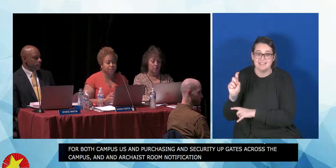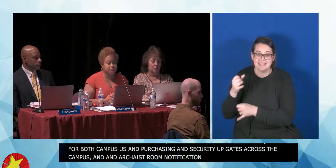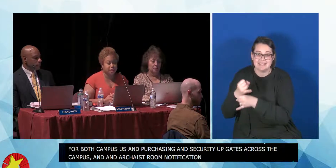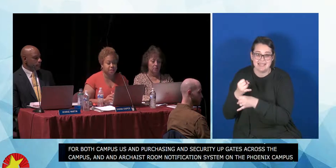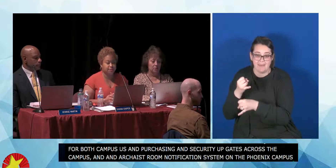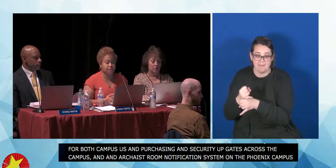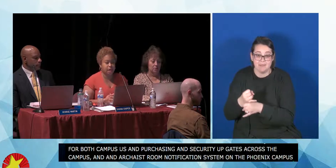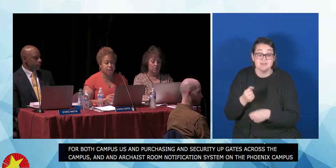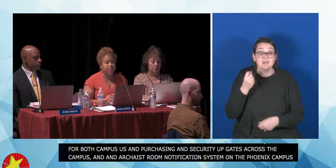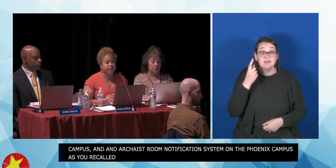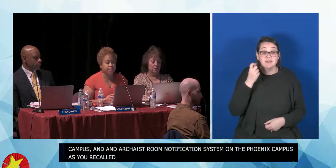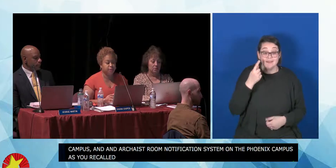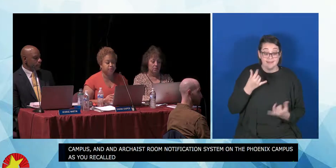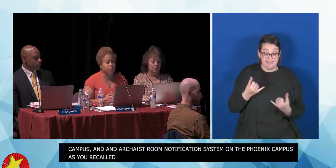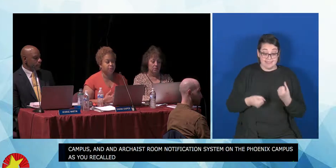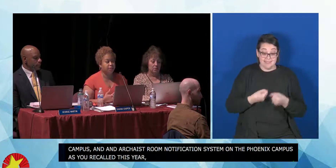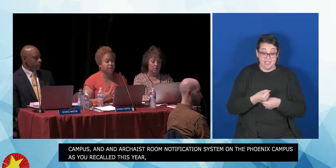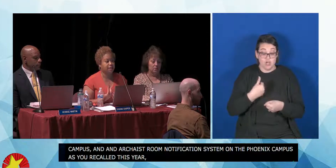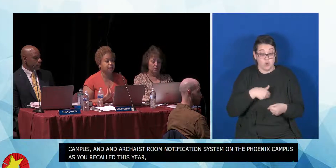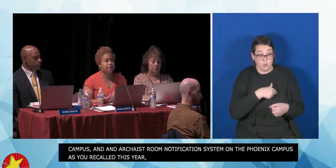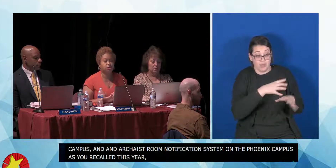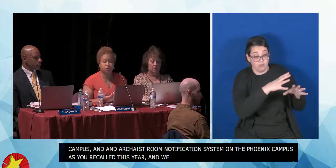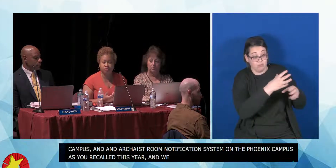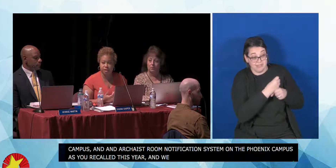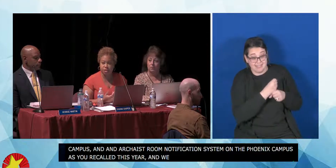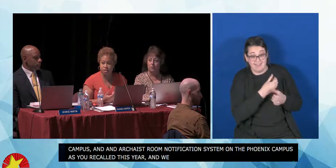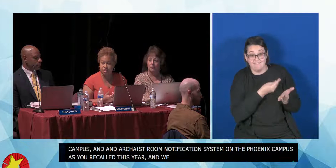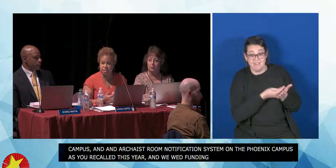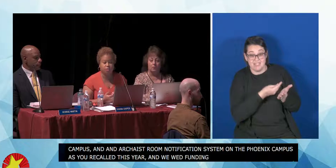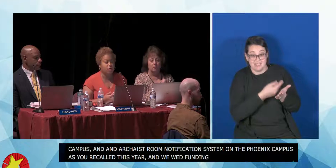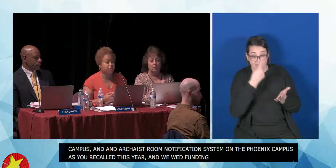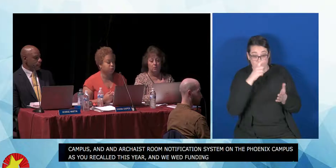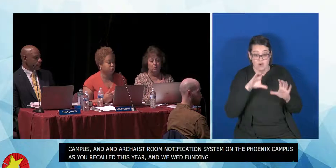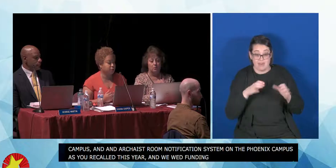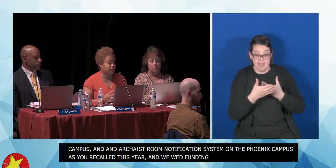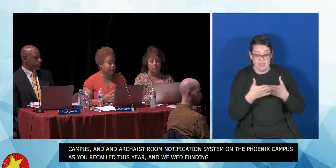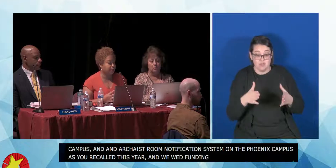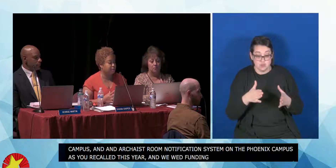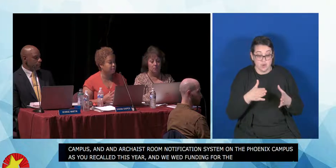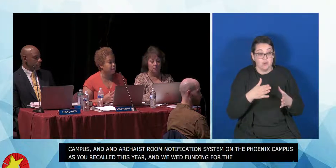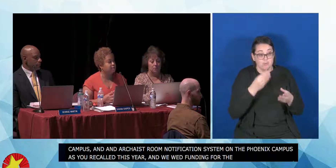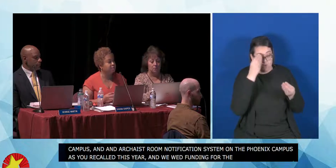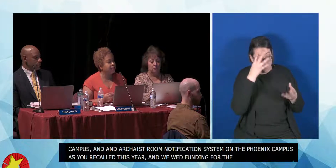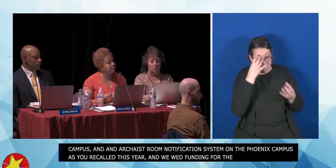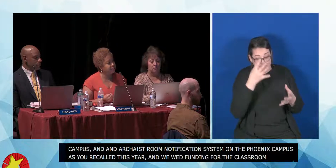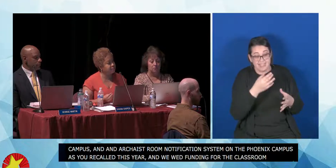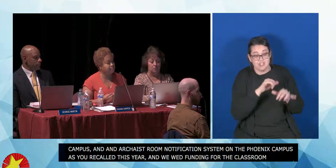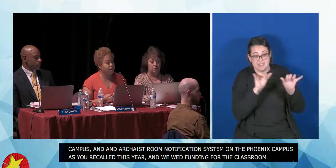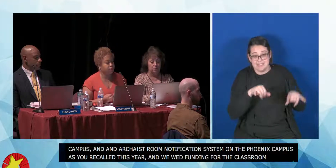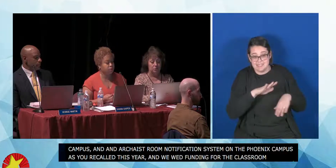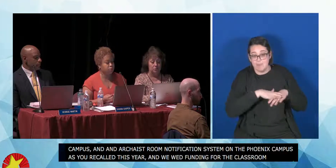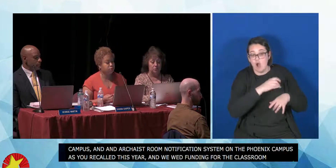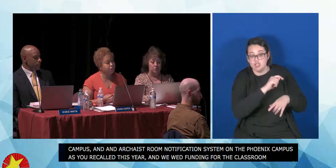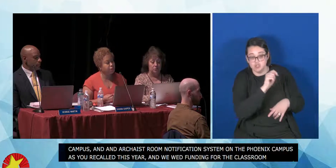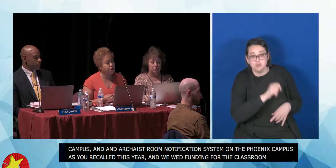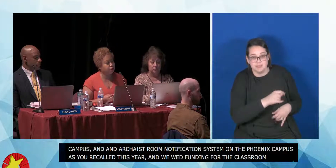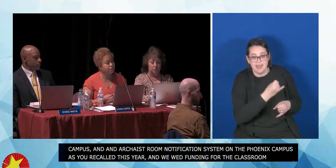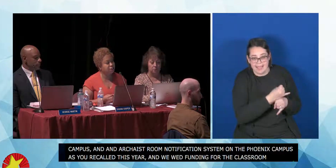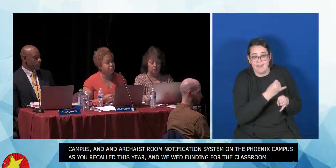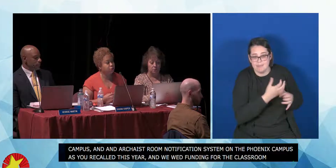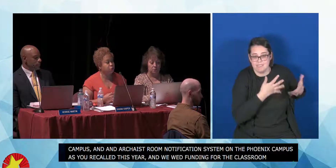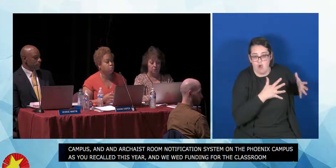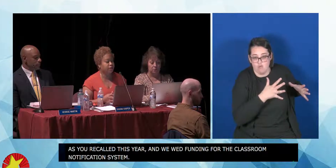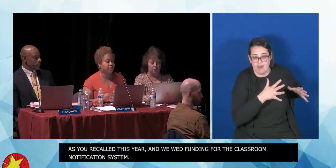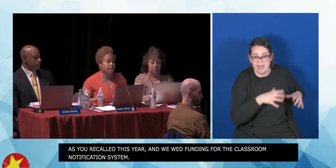we received funding for the classroom notification system on the Tucson campus. So that gives us about $2 million